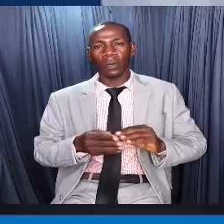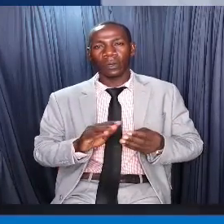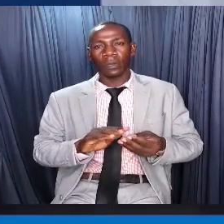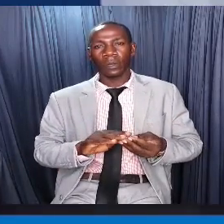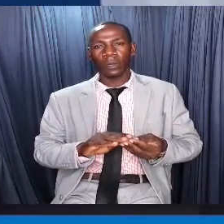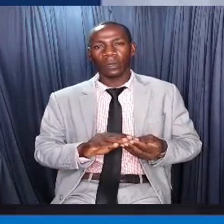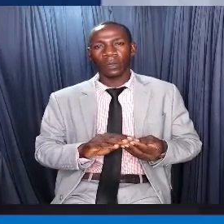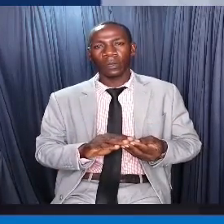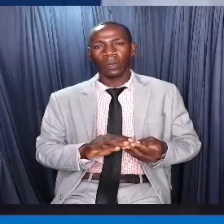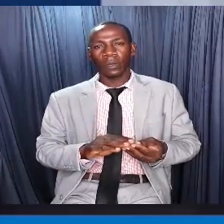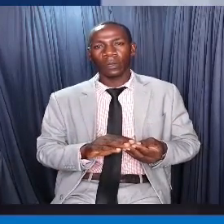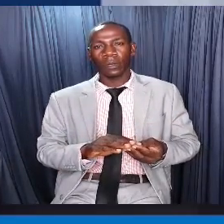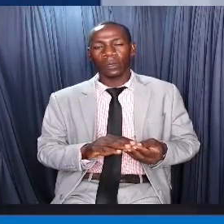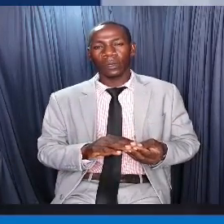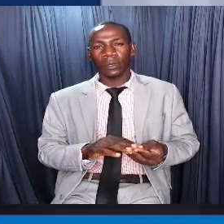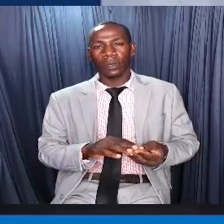us.